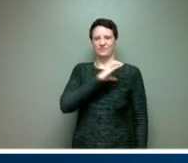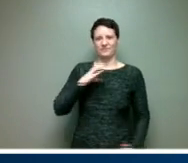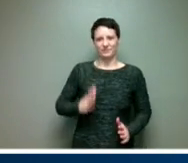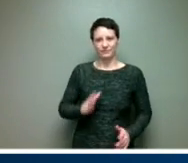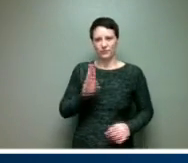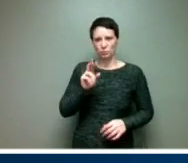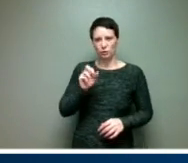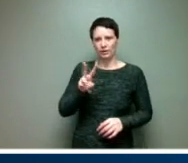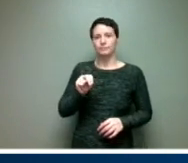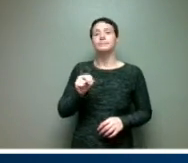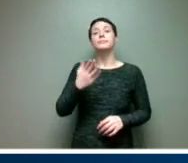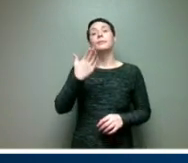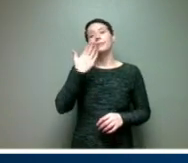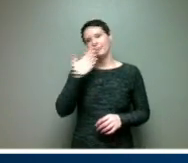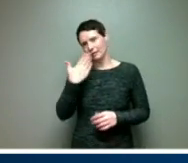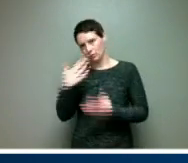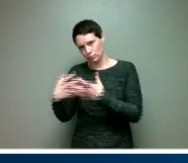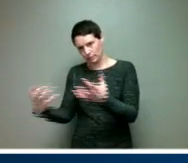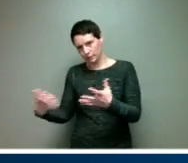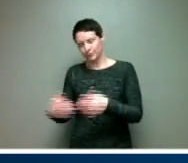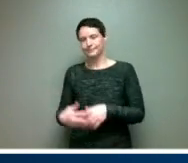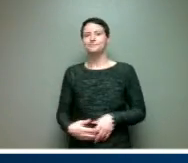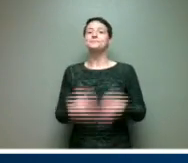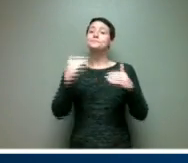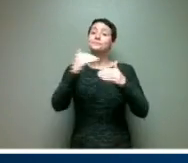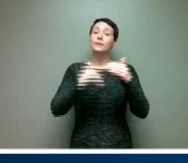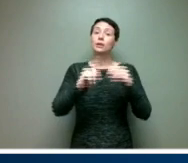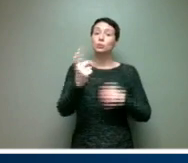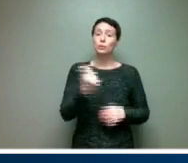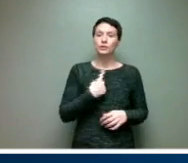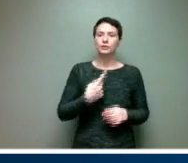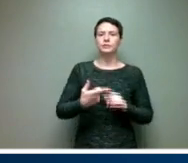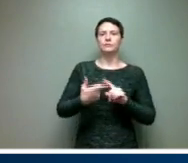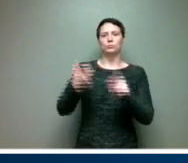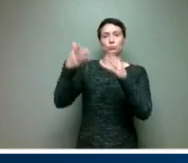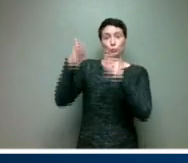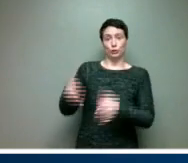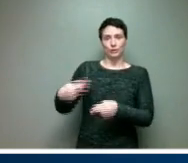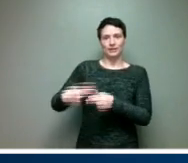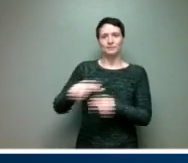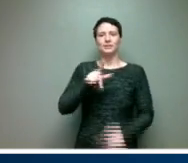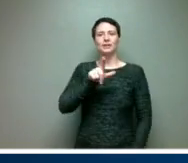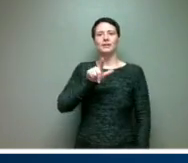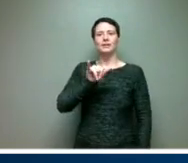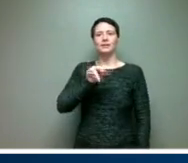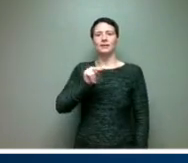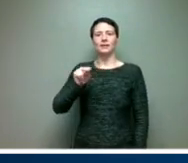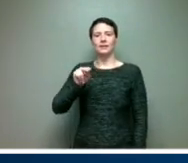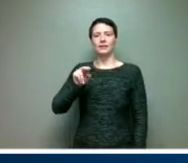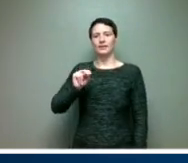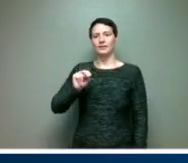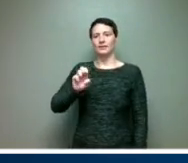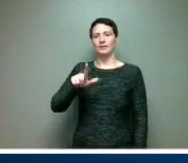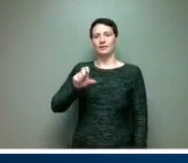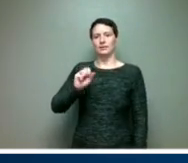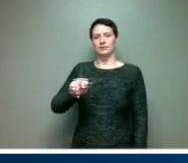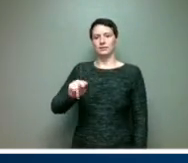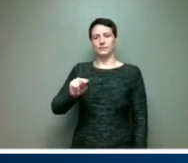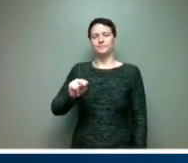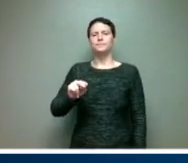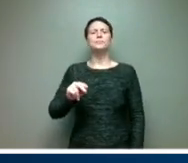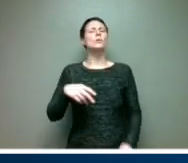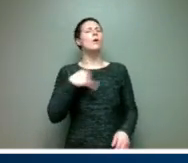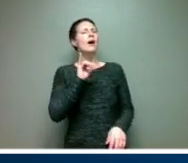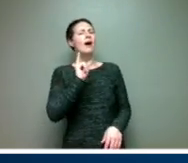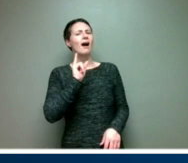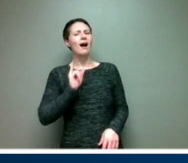next question is from Lynn Nelson. How can IT professionals and the nonprofit